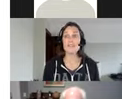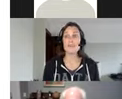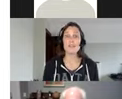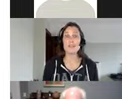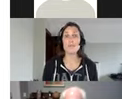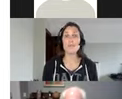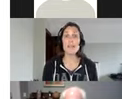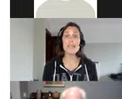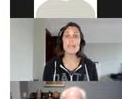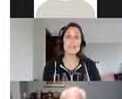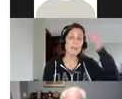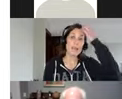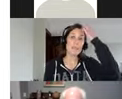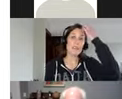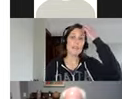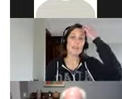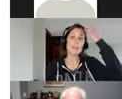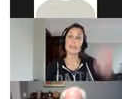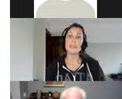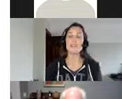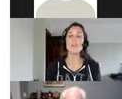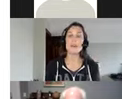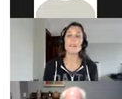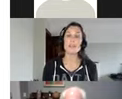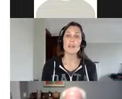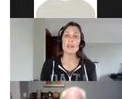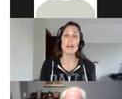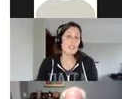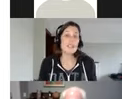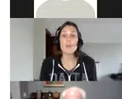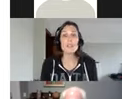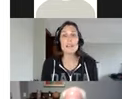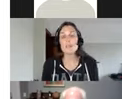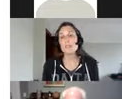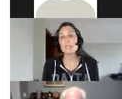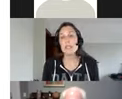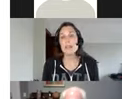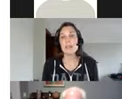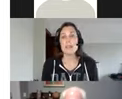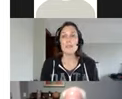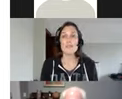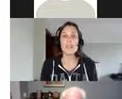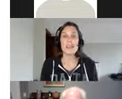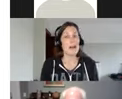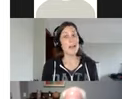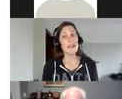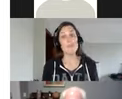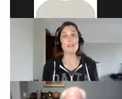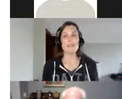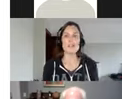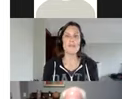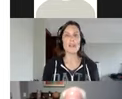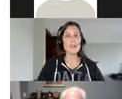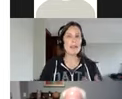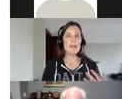guess is for the person who was making this map, it may have been completely intuitive because they were really close to the data. But for me, I have a